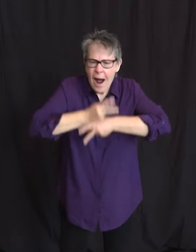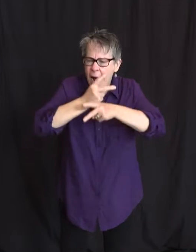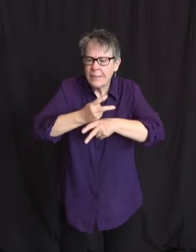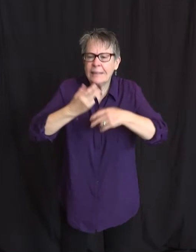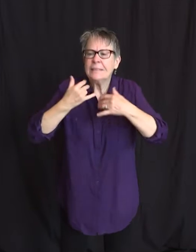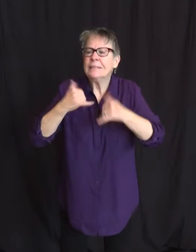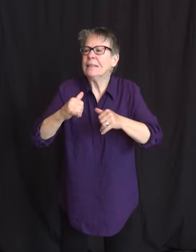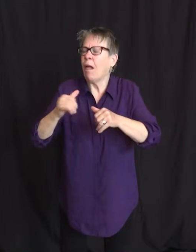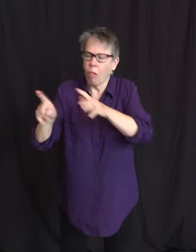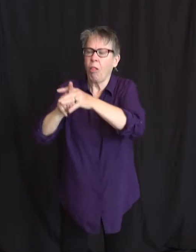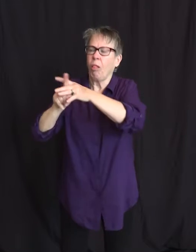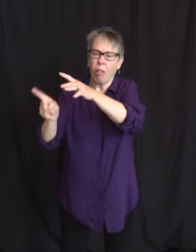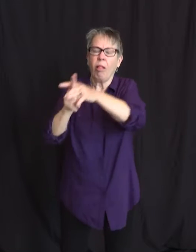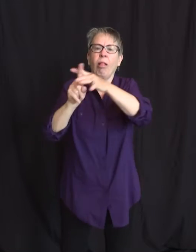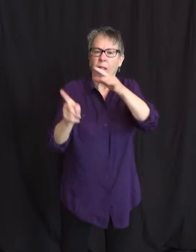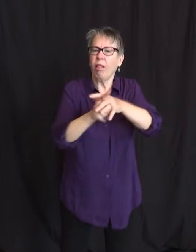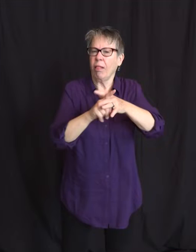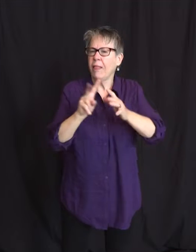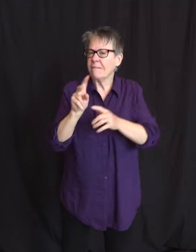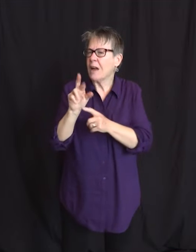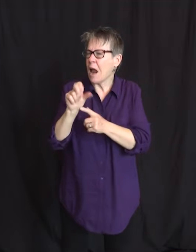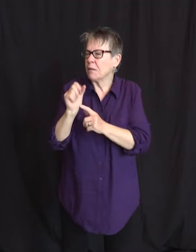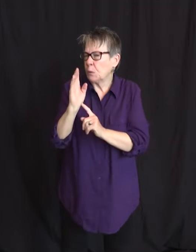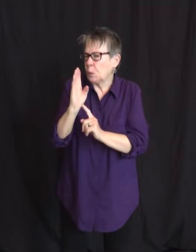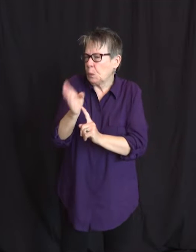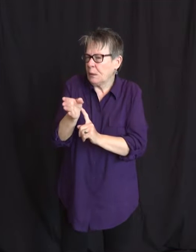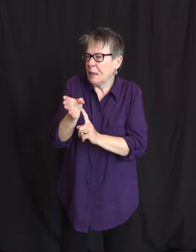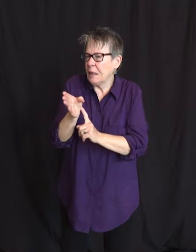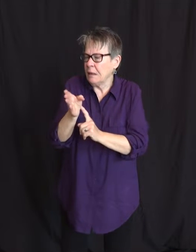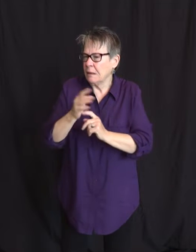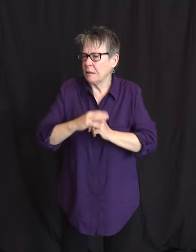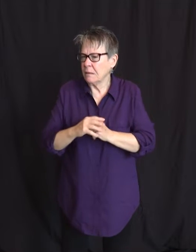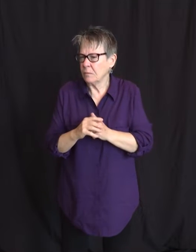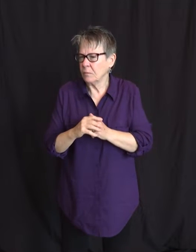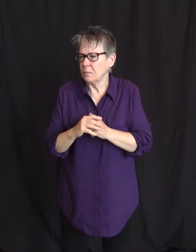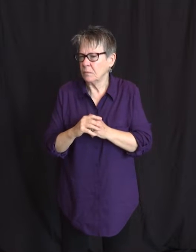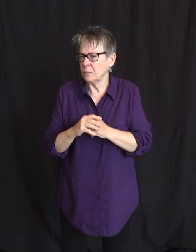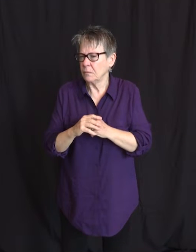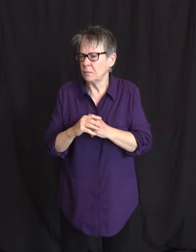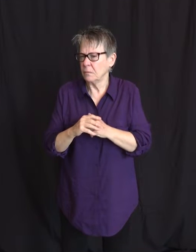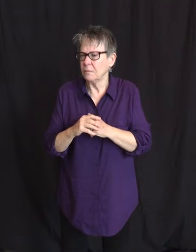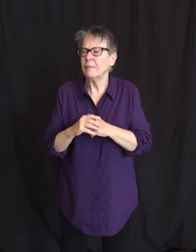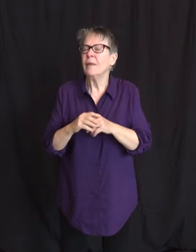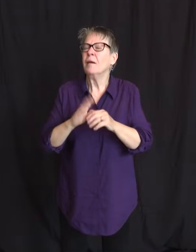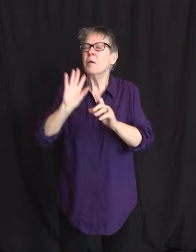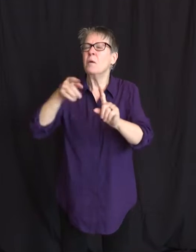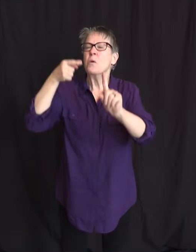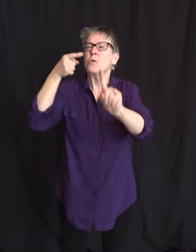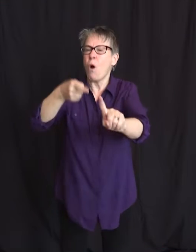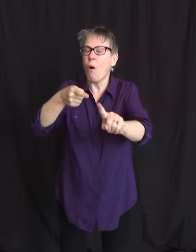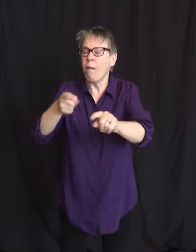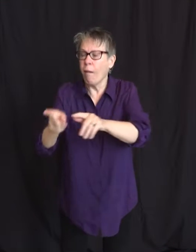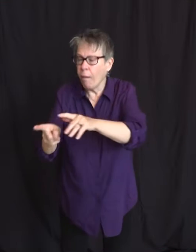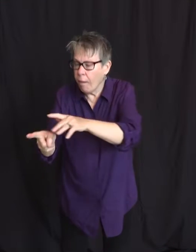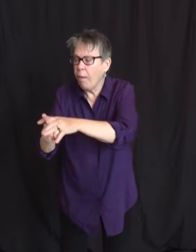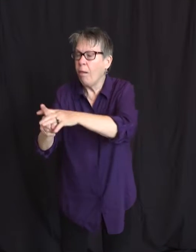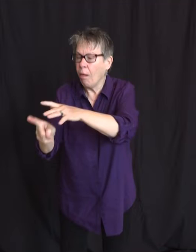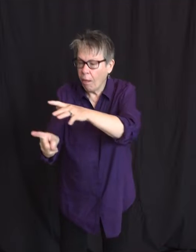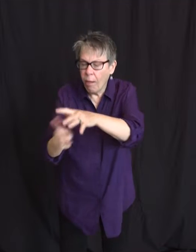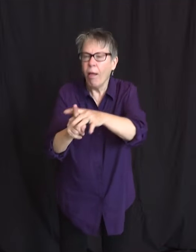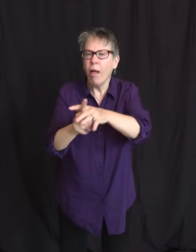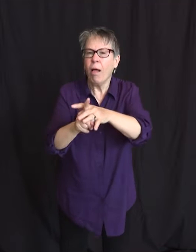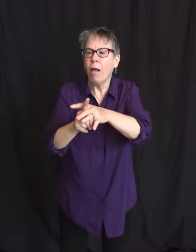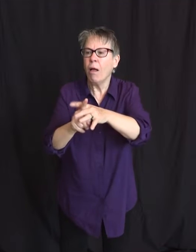multiplying. So stop for a second. Meeting these 4 benchmarks, a sustained drop in the curve, expanded